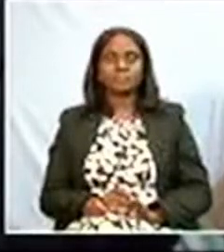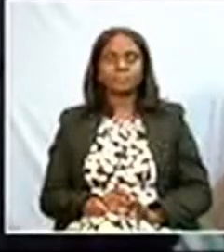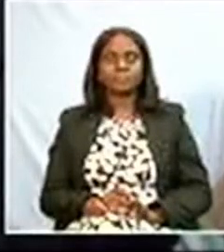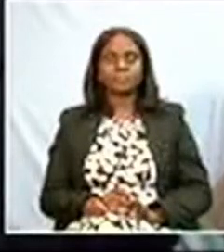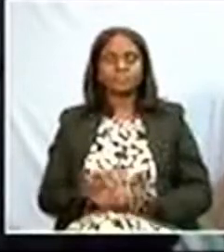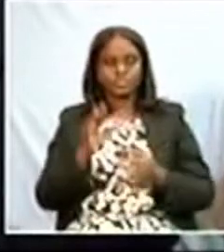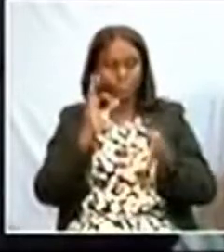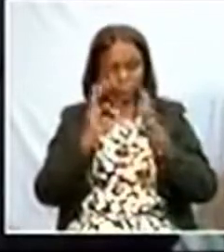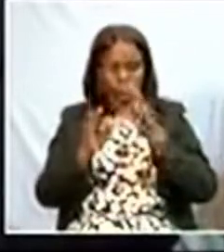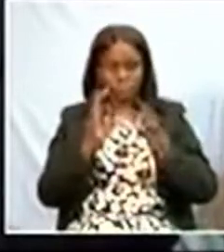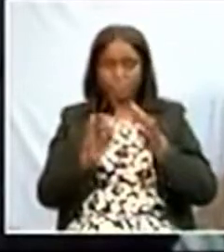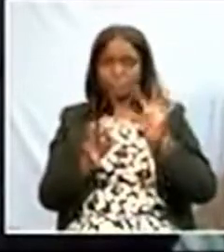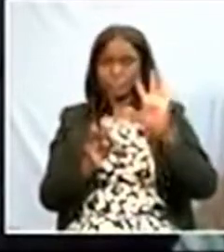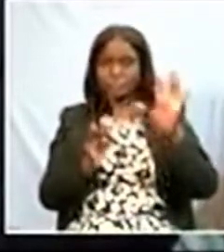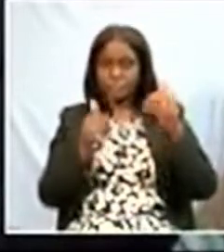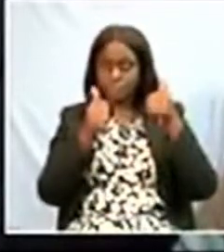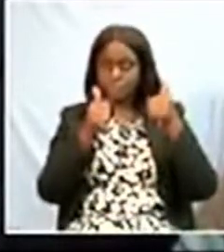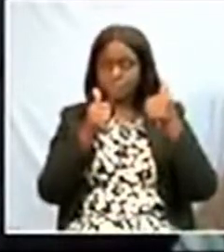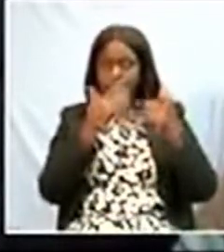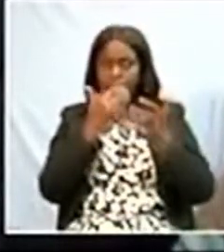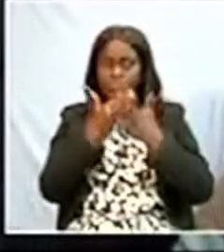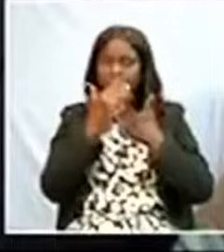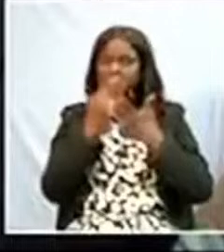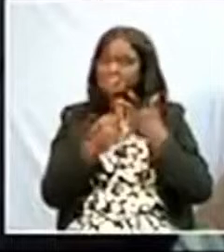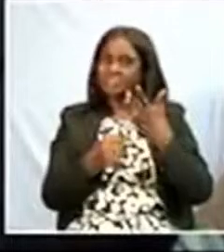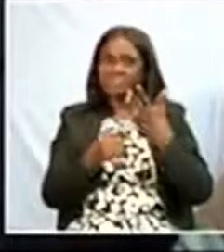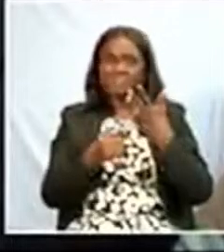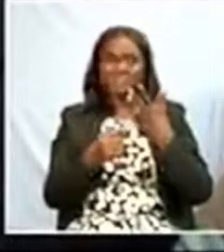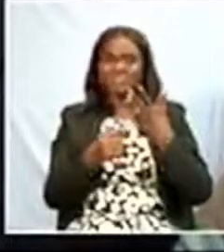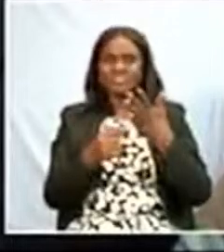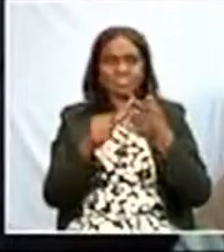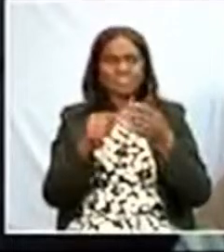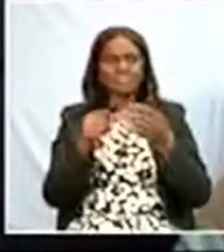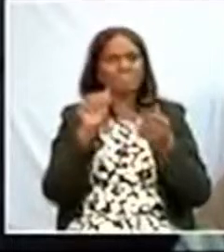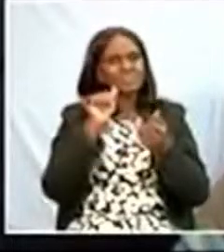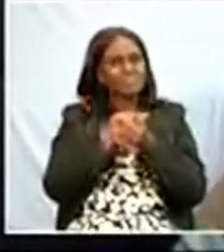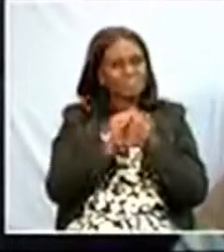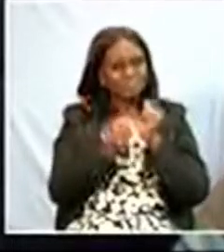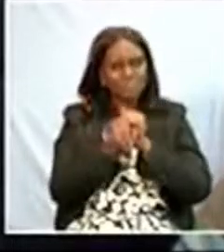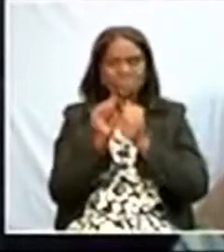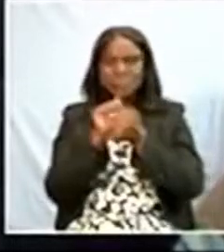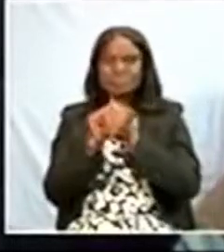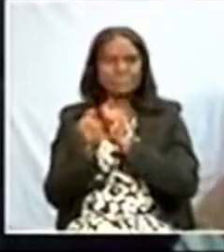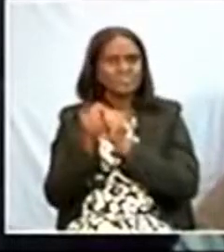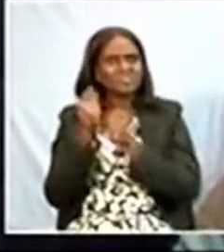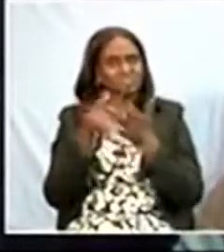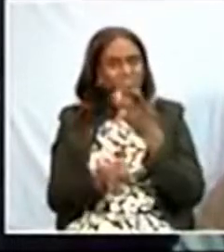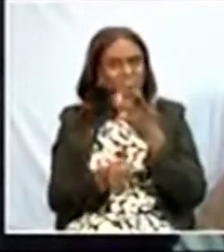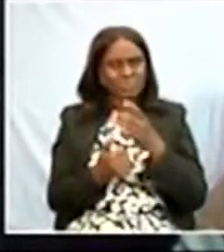If it is, what are the bottlenecks?